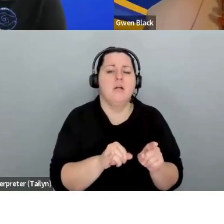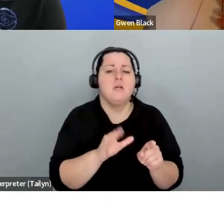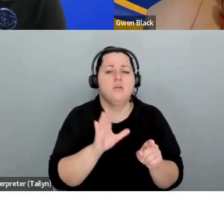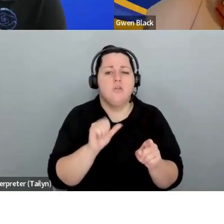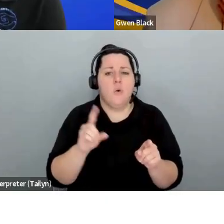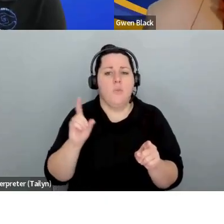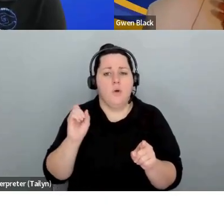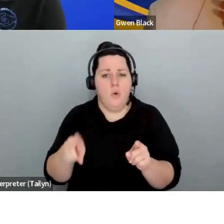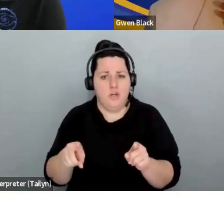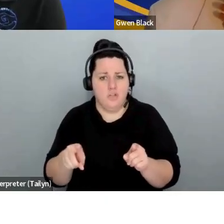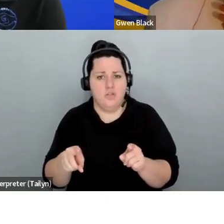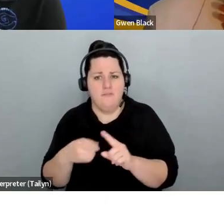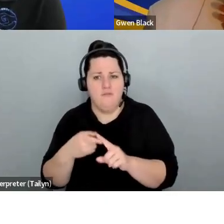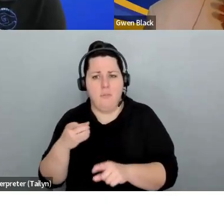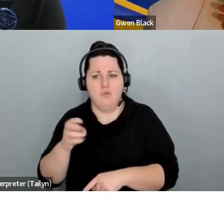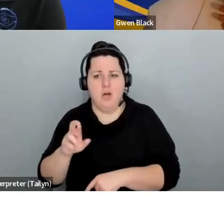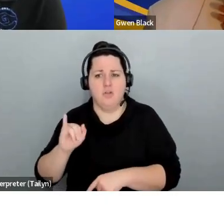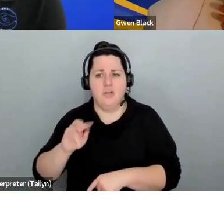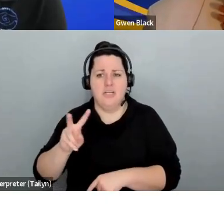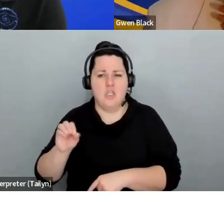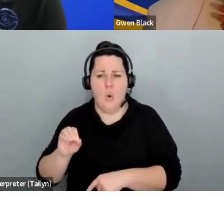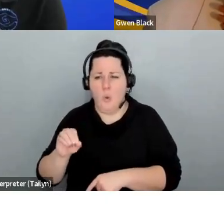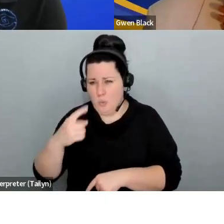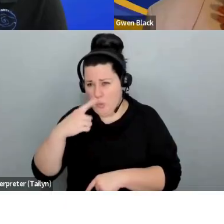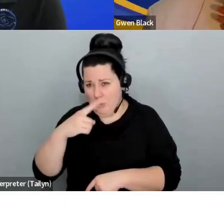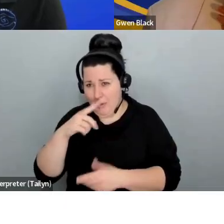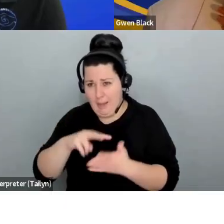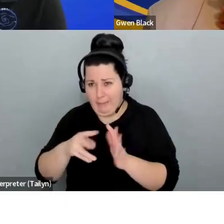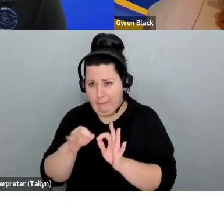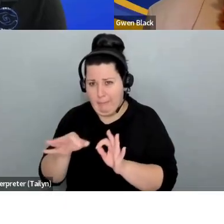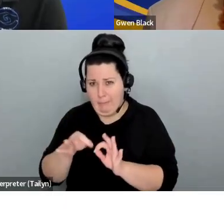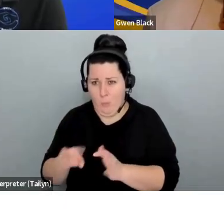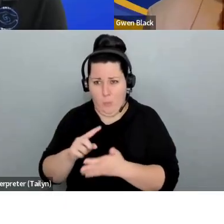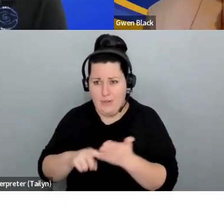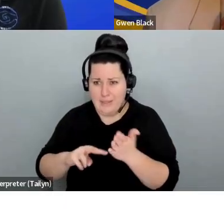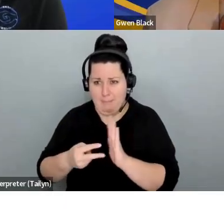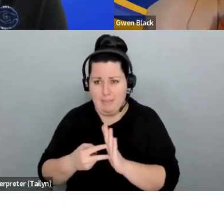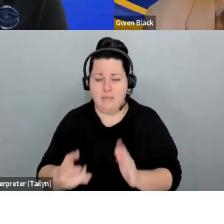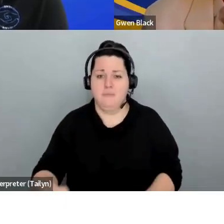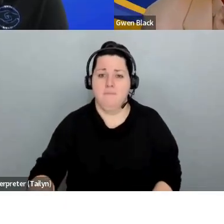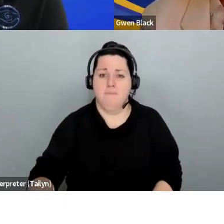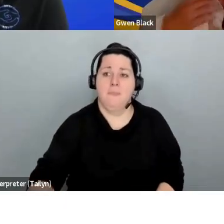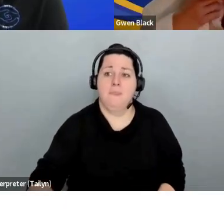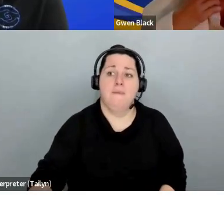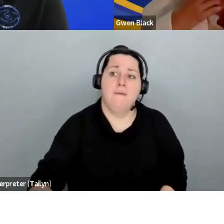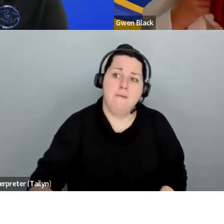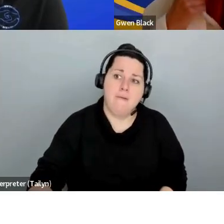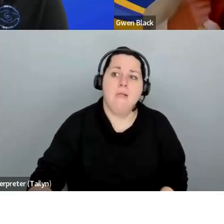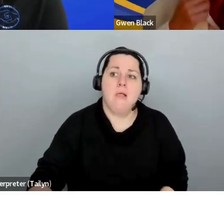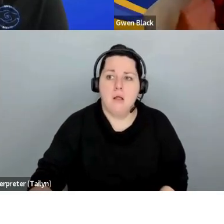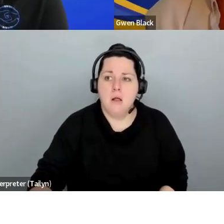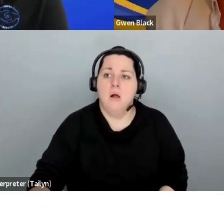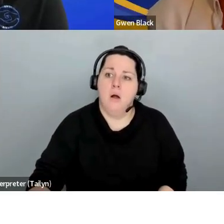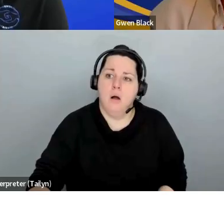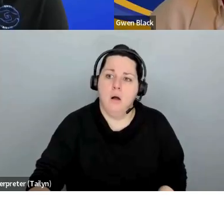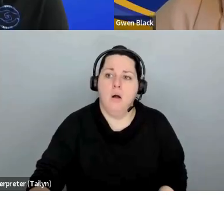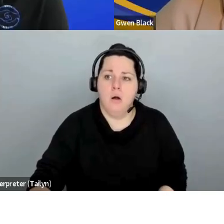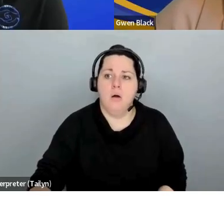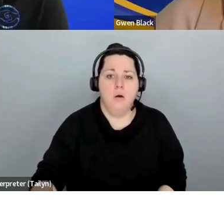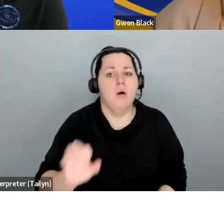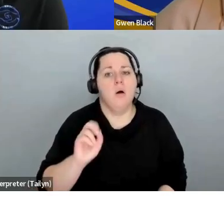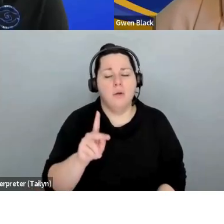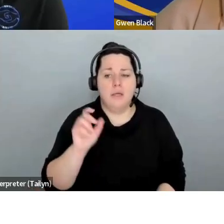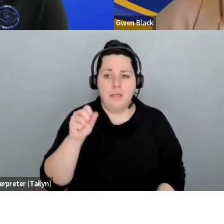from Dr. Izzo is, can you define what that means? Can I define what that means? Yes. So let's say you